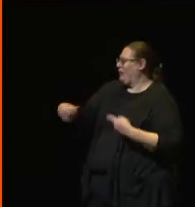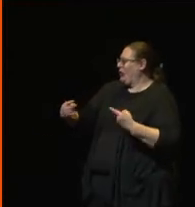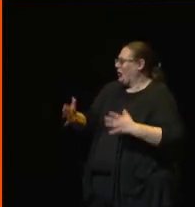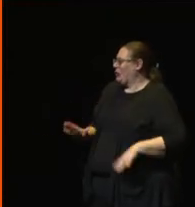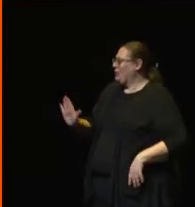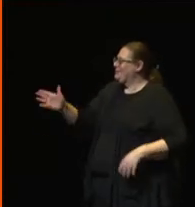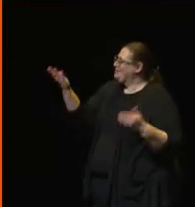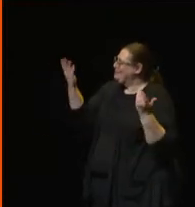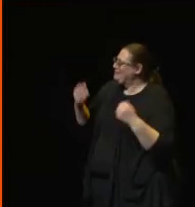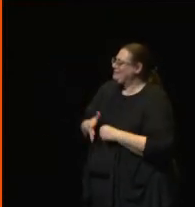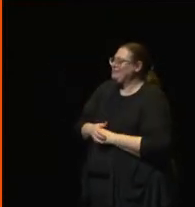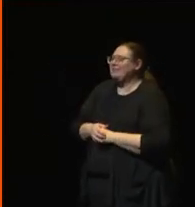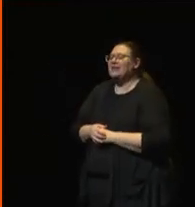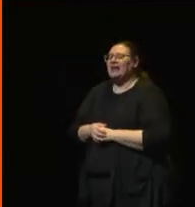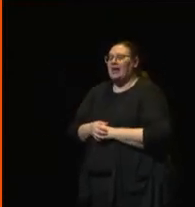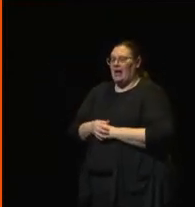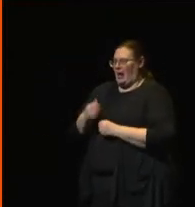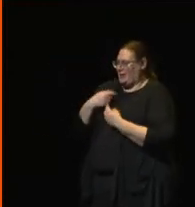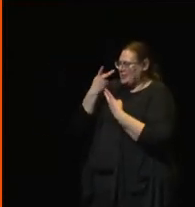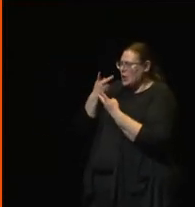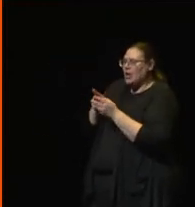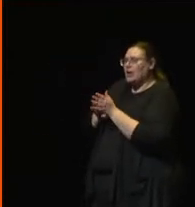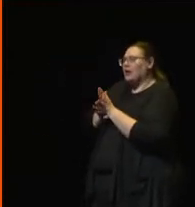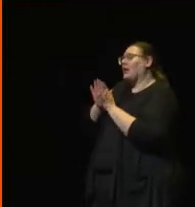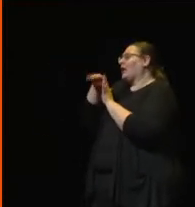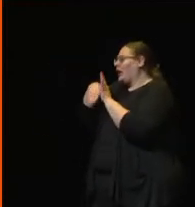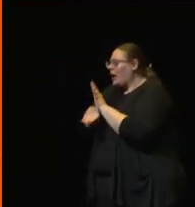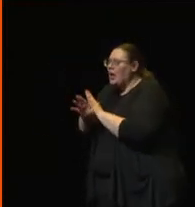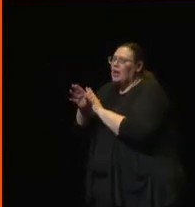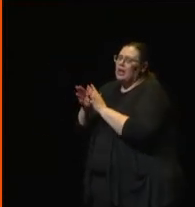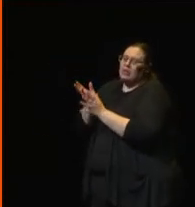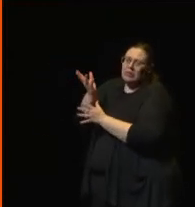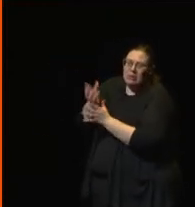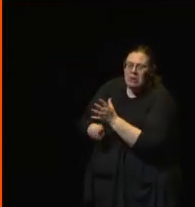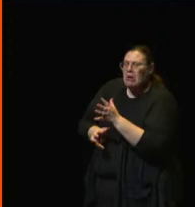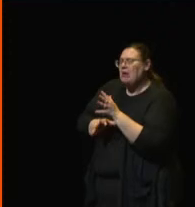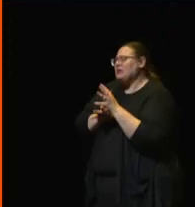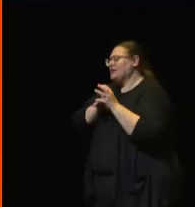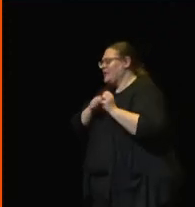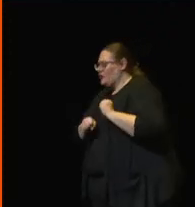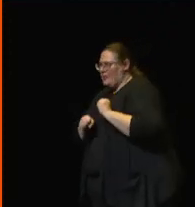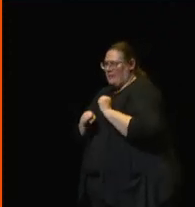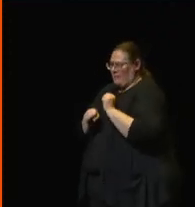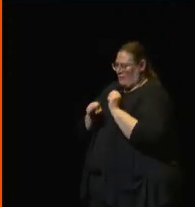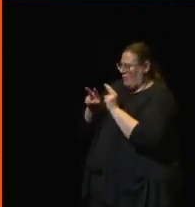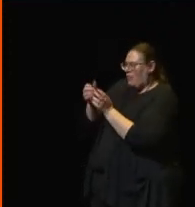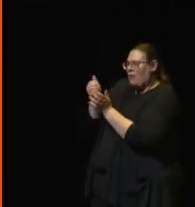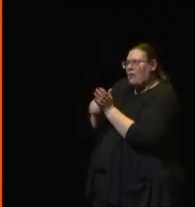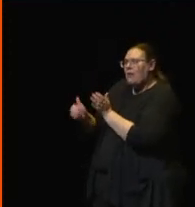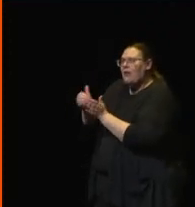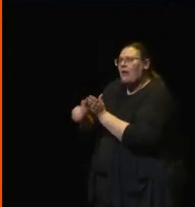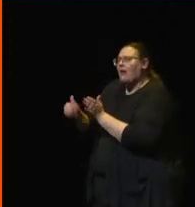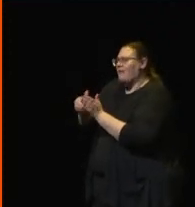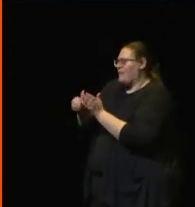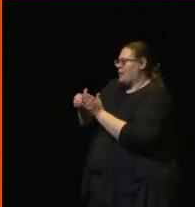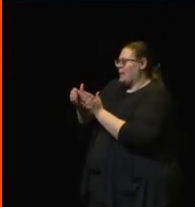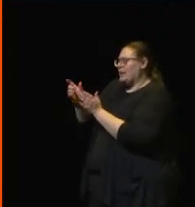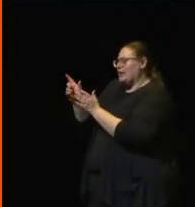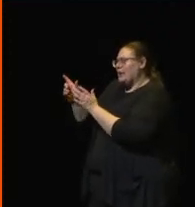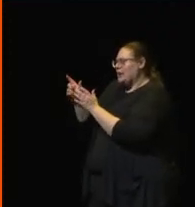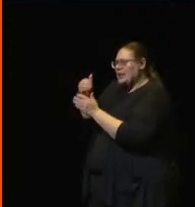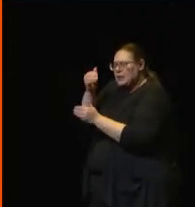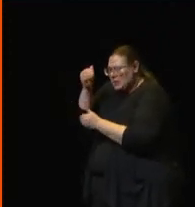I watched him ride these waves of loss and grief, and I watched again and again as he seemed to emerge from them with some